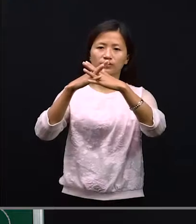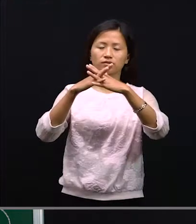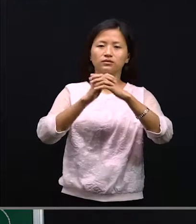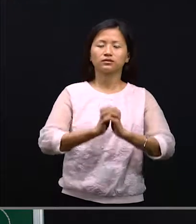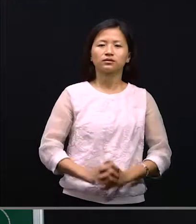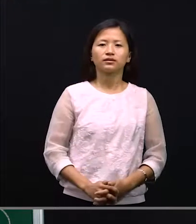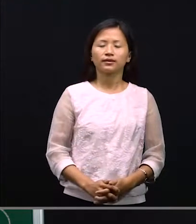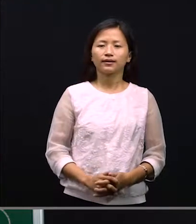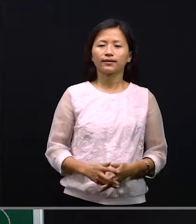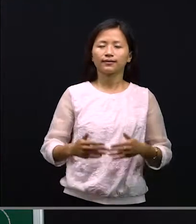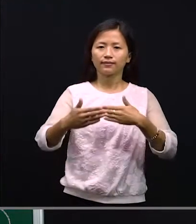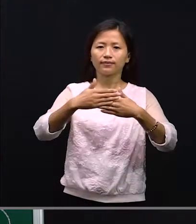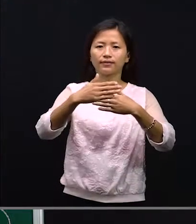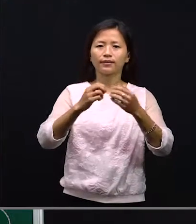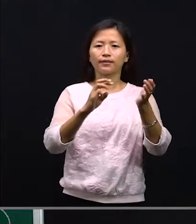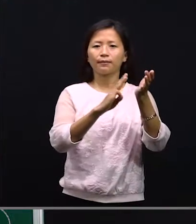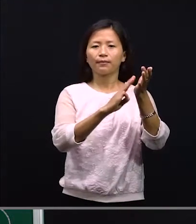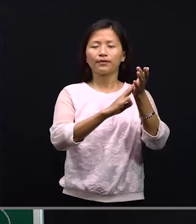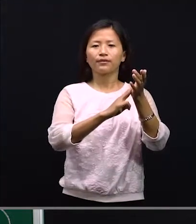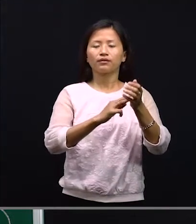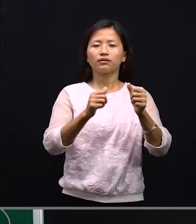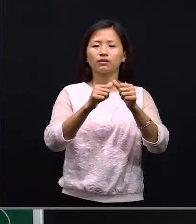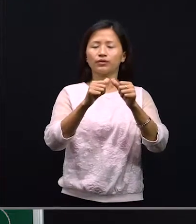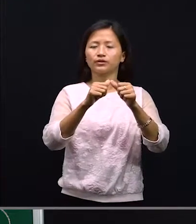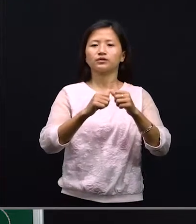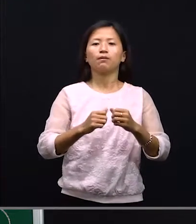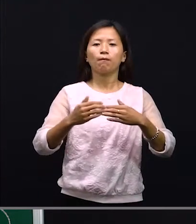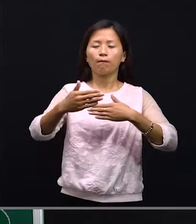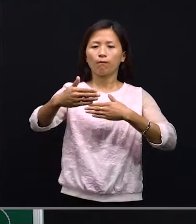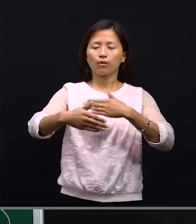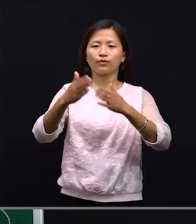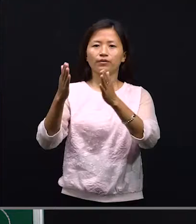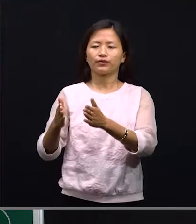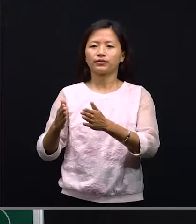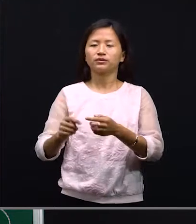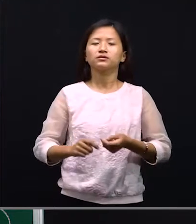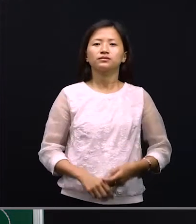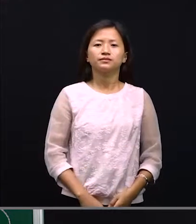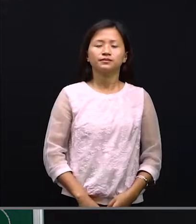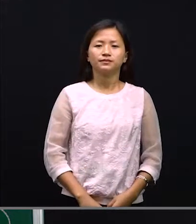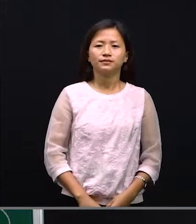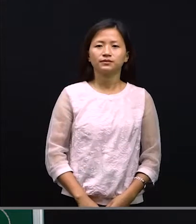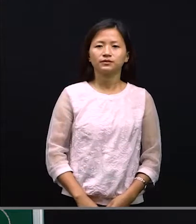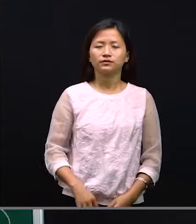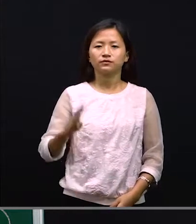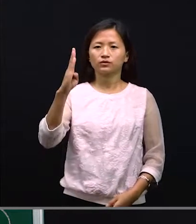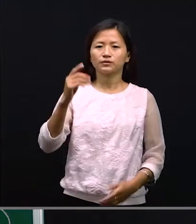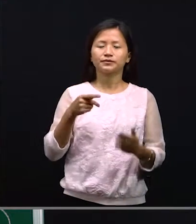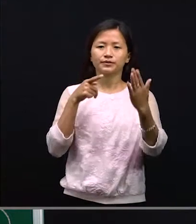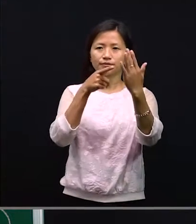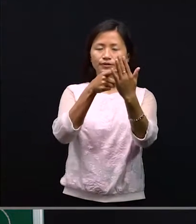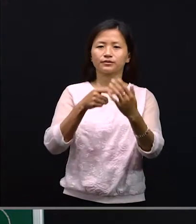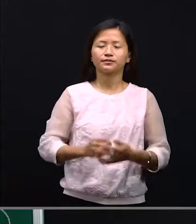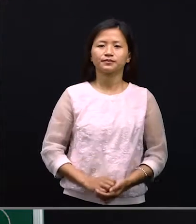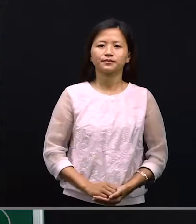is east. Okay, near the Myanmar and Arunachal border. All right, so these are the four directions. Now let me begin